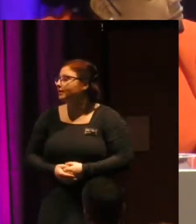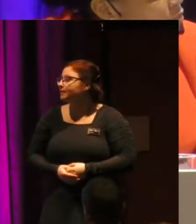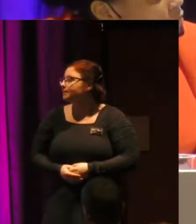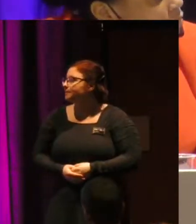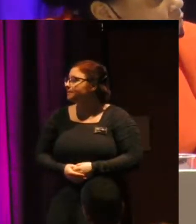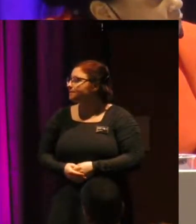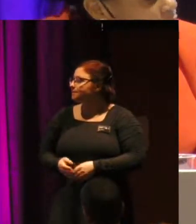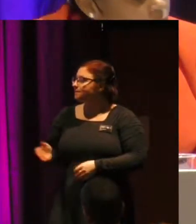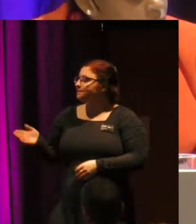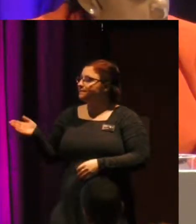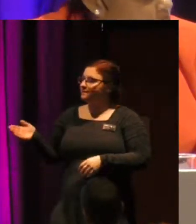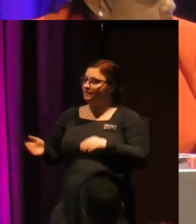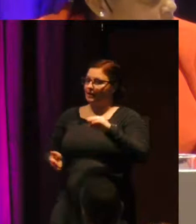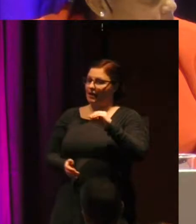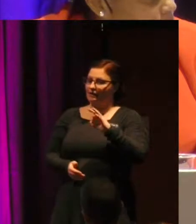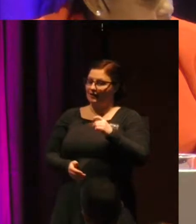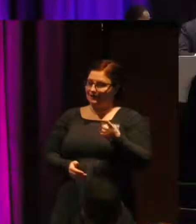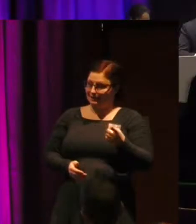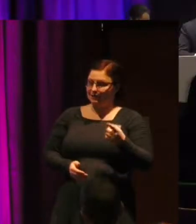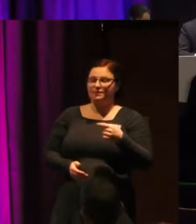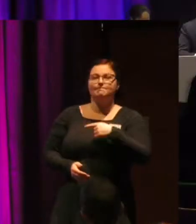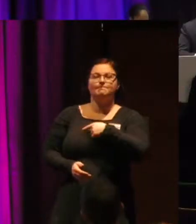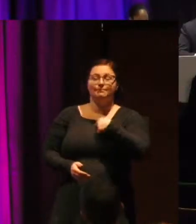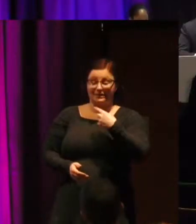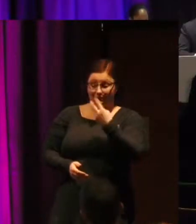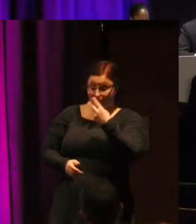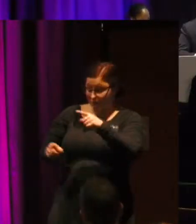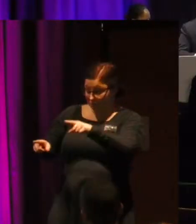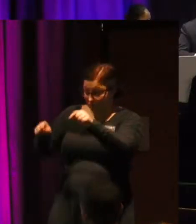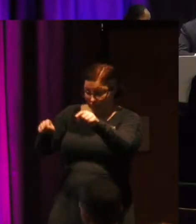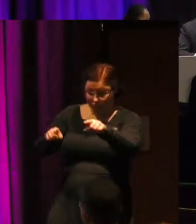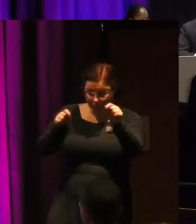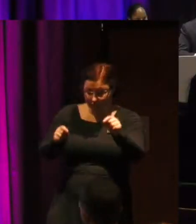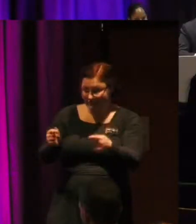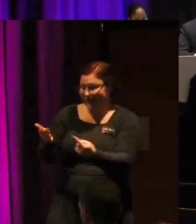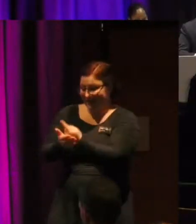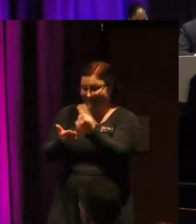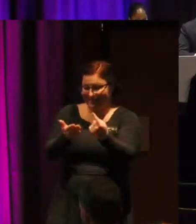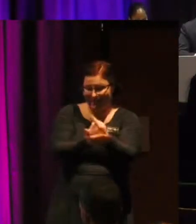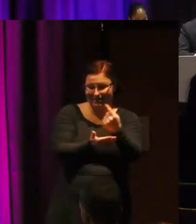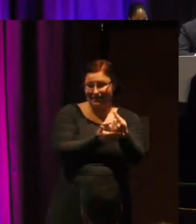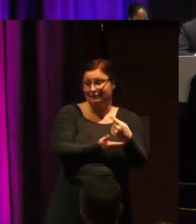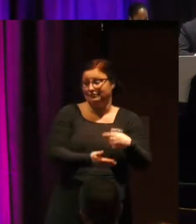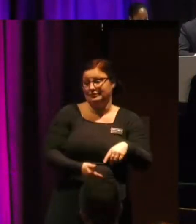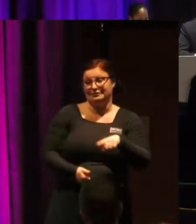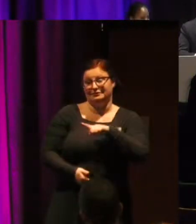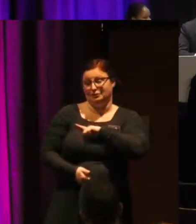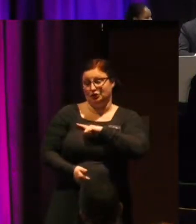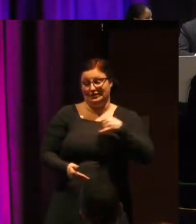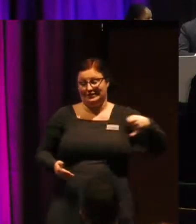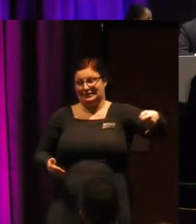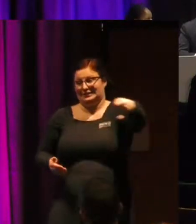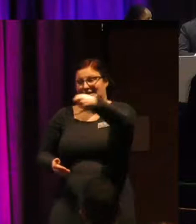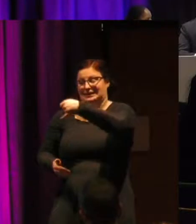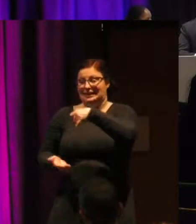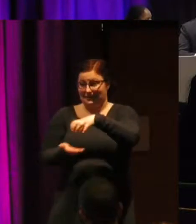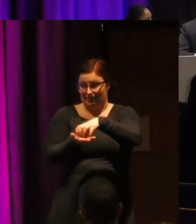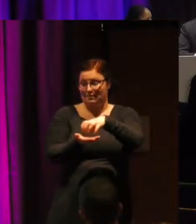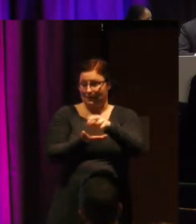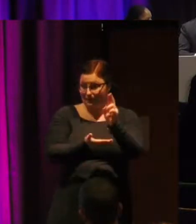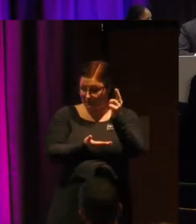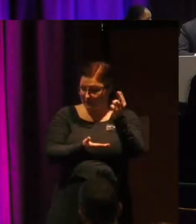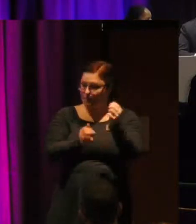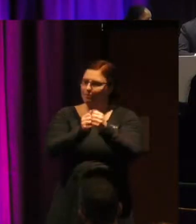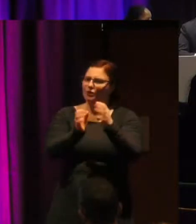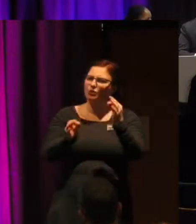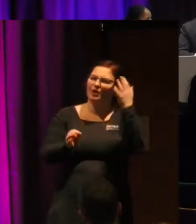So we see it happening, and we see this problem very much present in our societies. But how